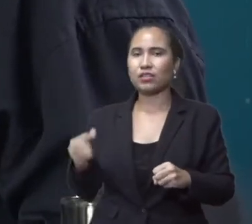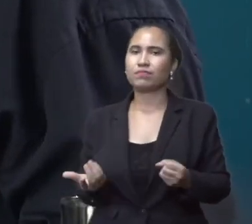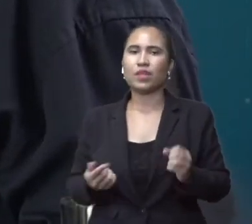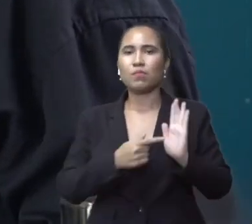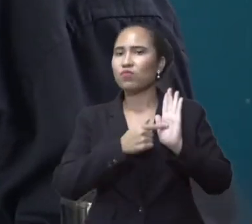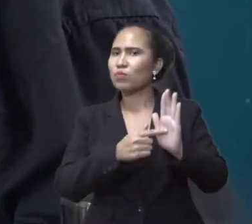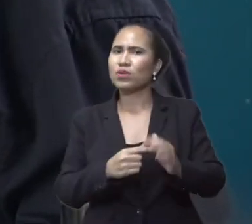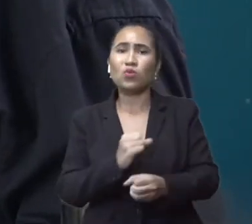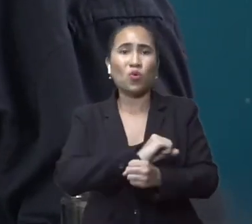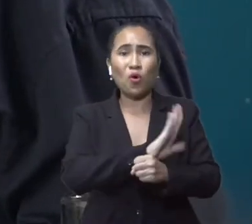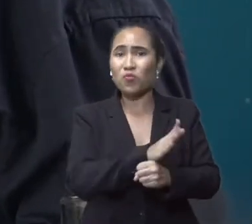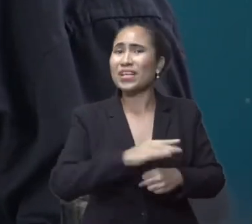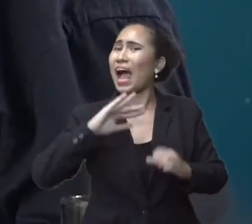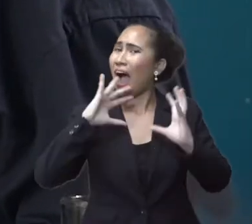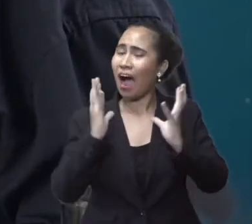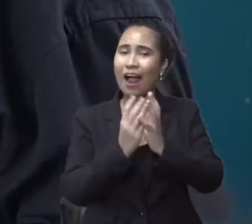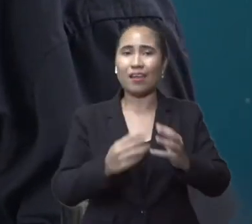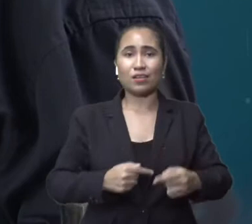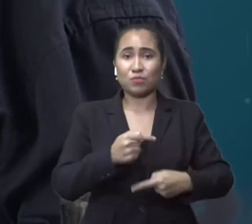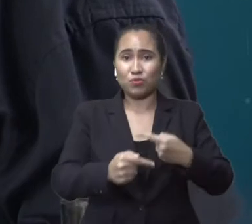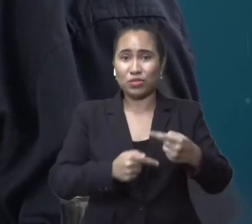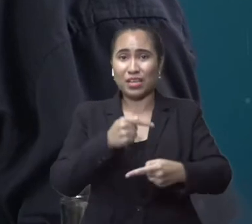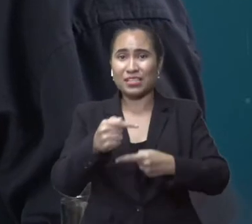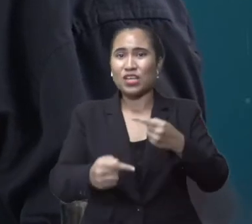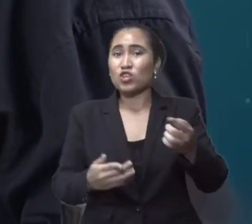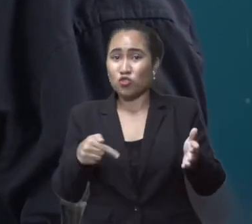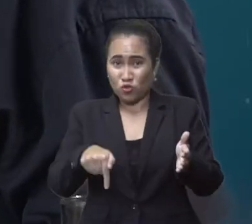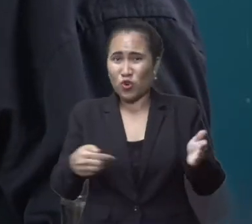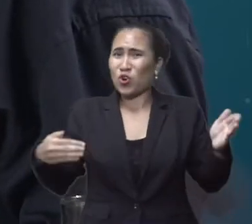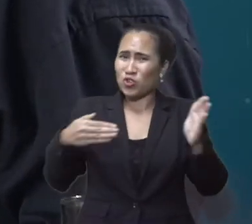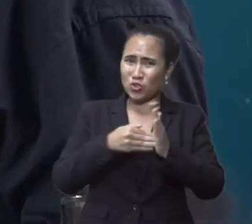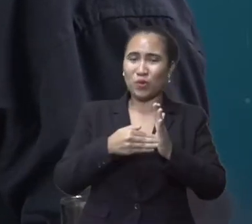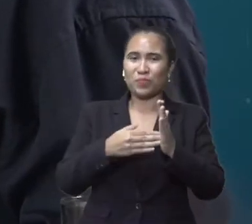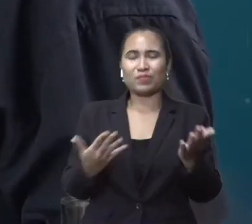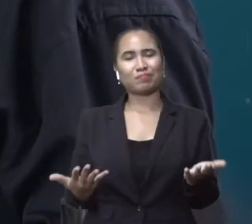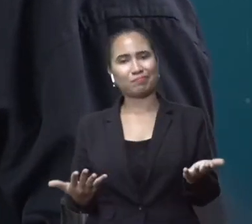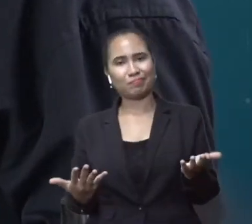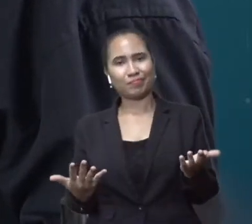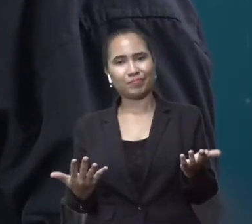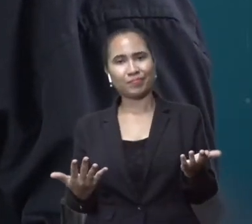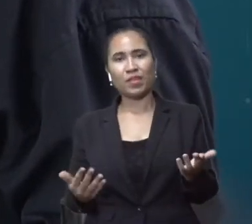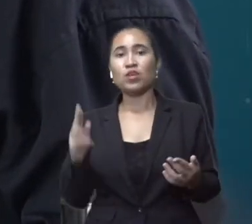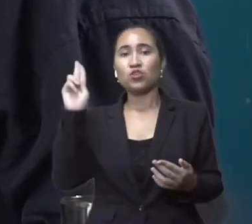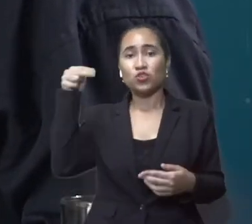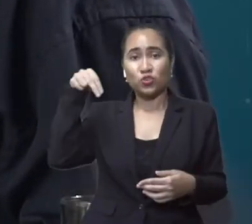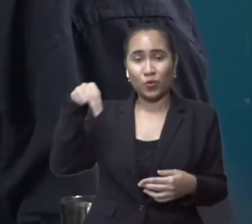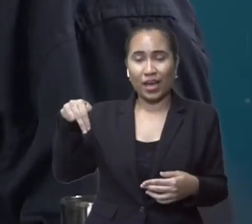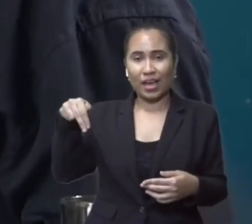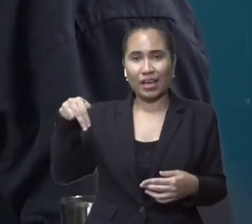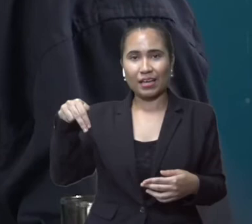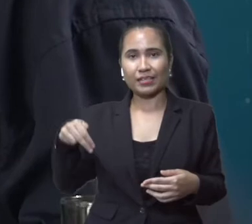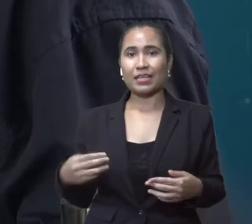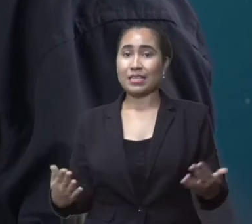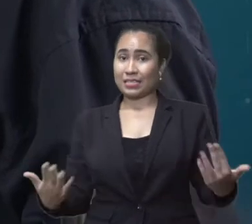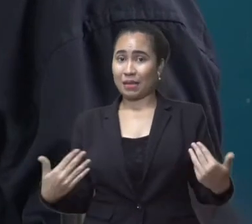COVID, all the progress that have been made has, to a great extent, been reversed because of that. So the UN, in fact, in